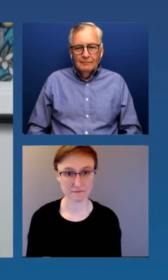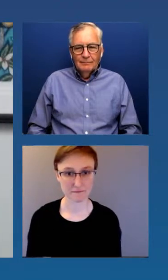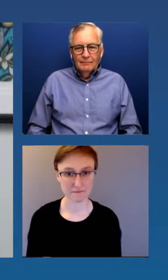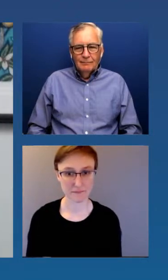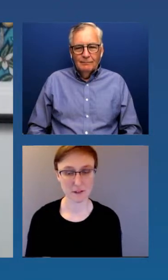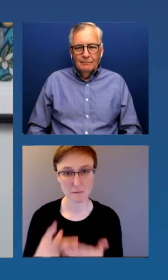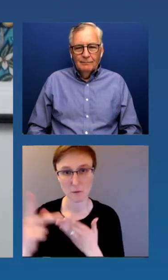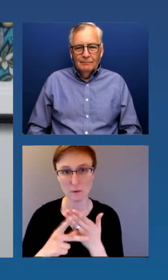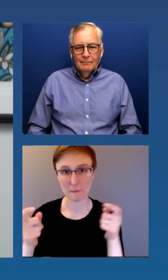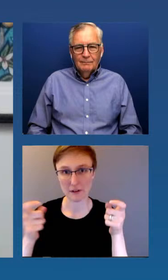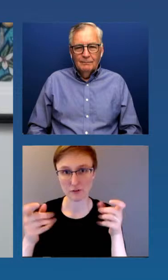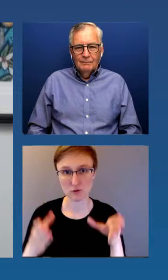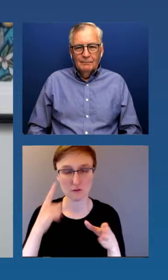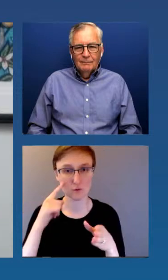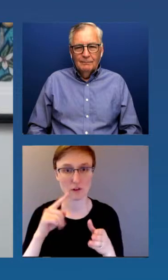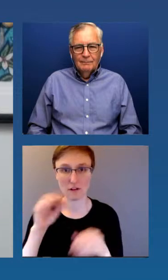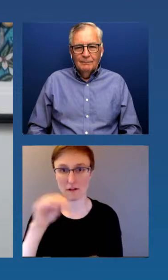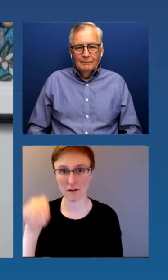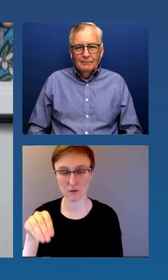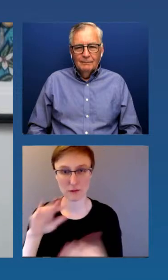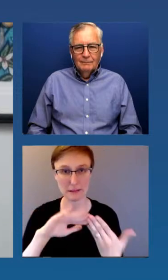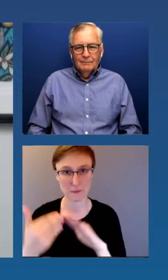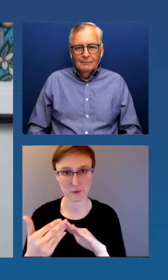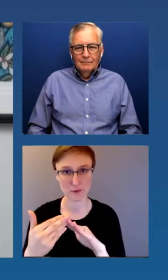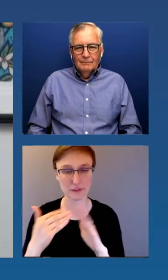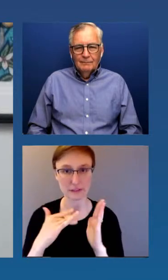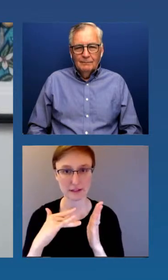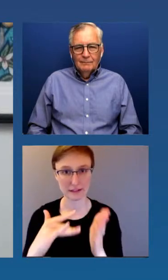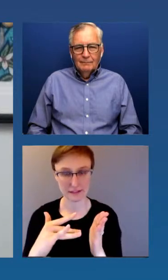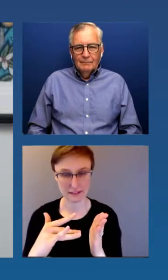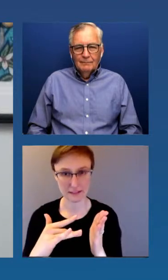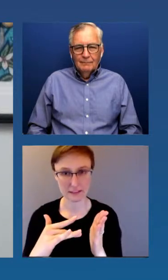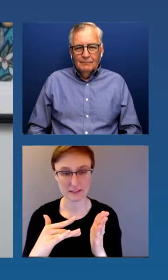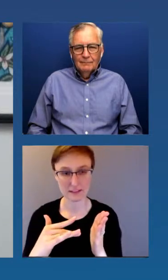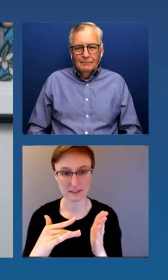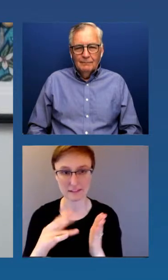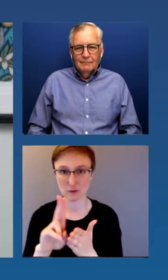Neighborhood Study at the University of